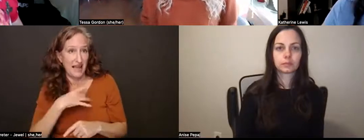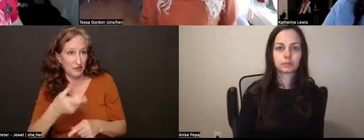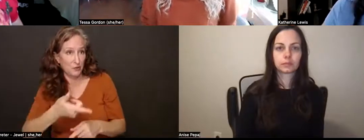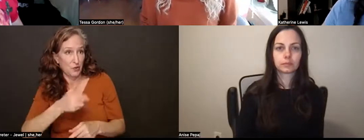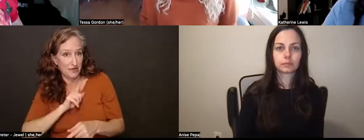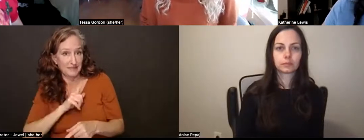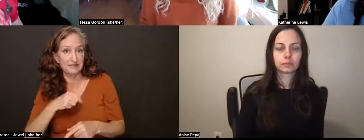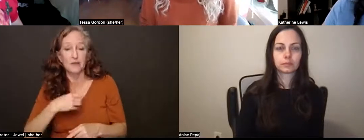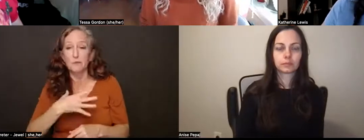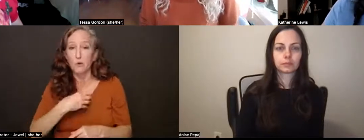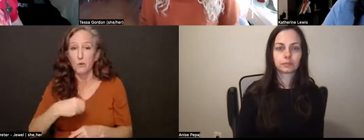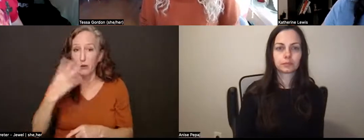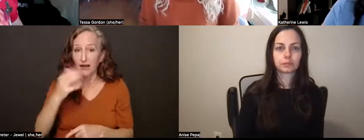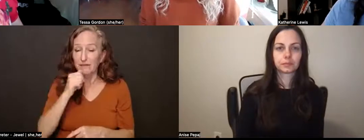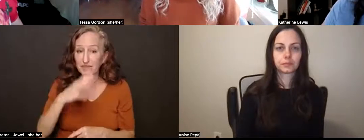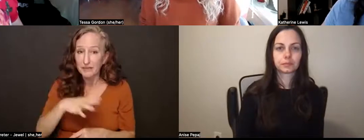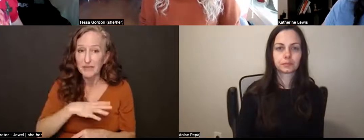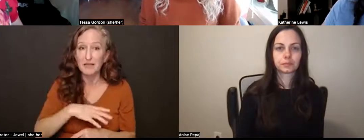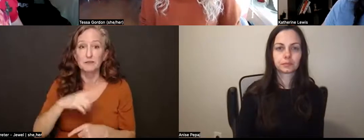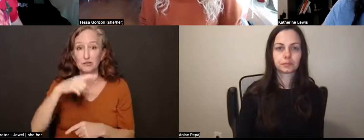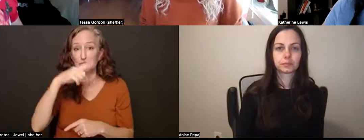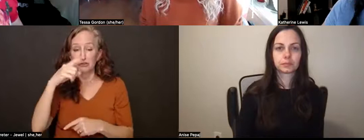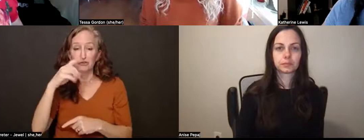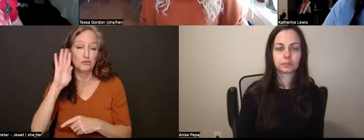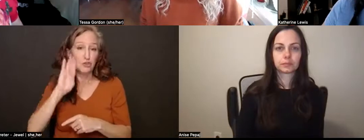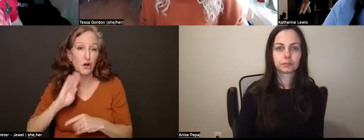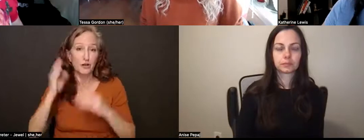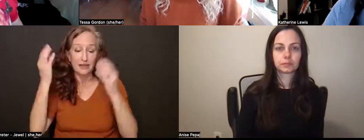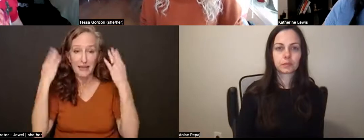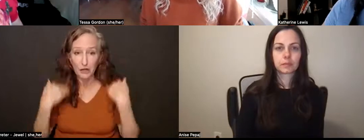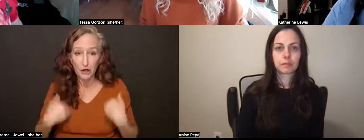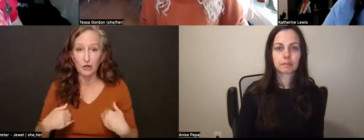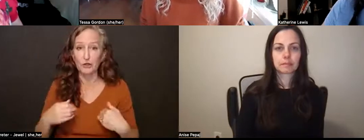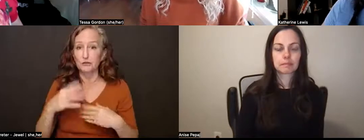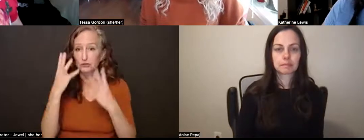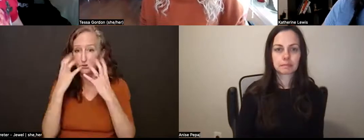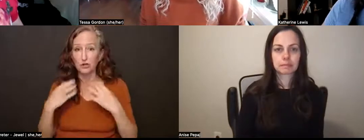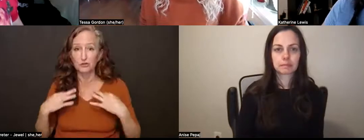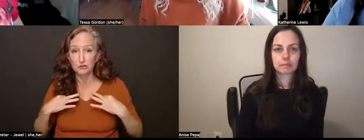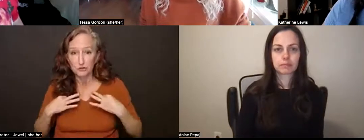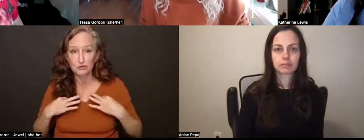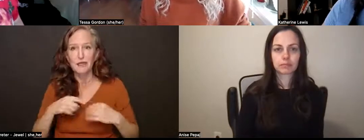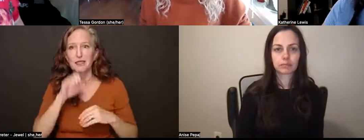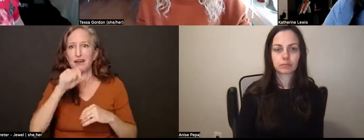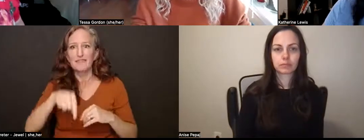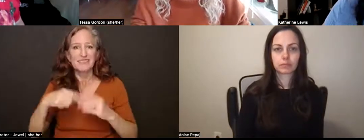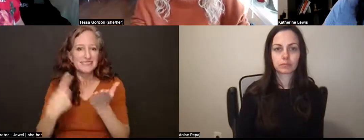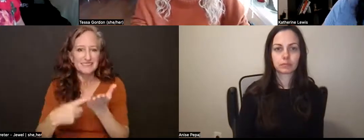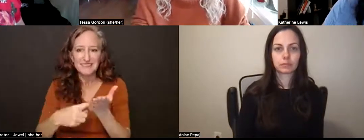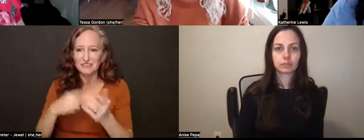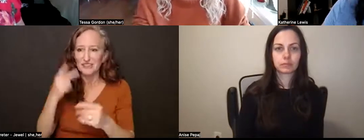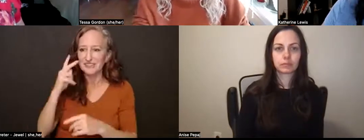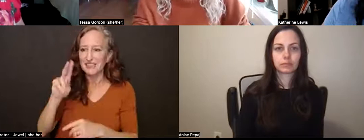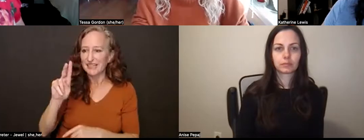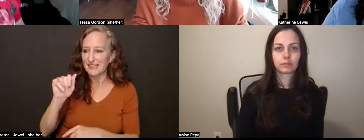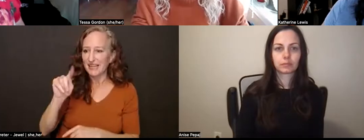black shirt. I really love this discussion. I saw that Katherine Lewis also mentioned in the chat that she loved it too.